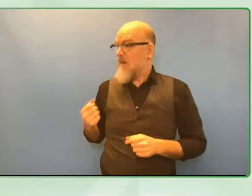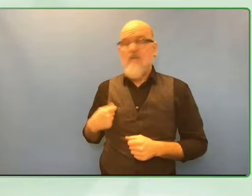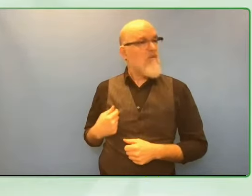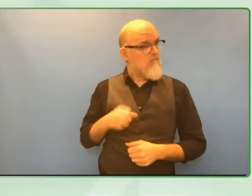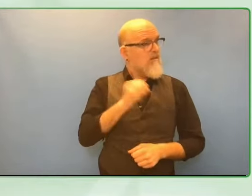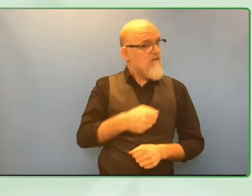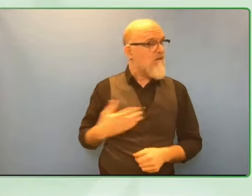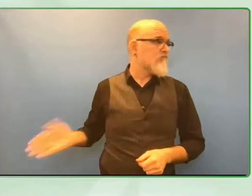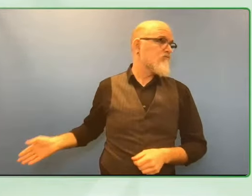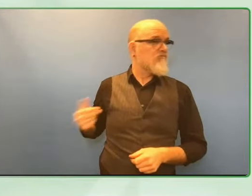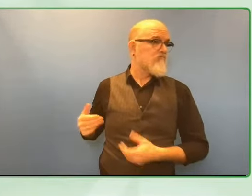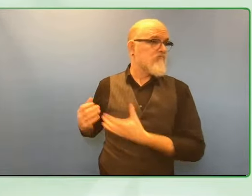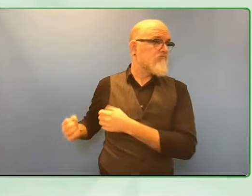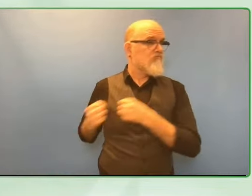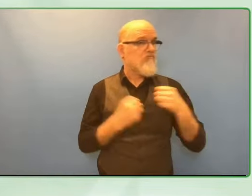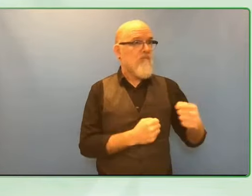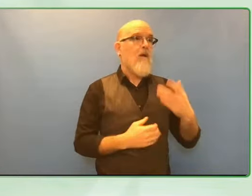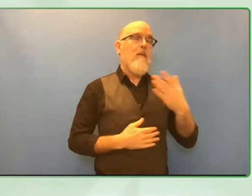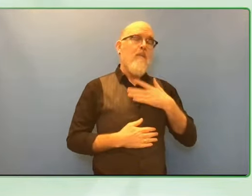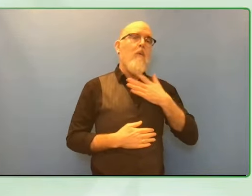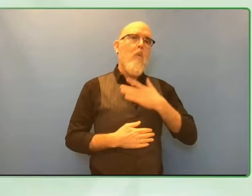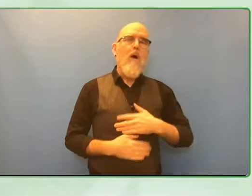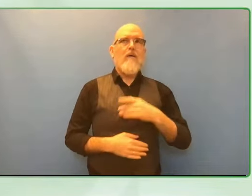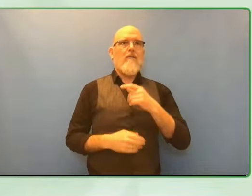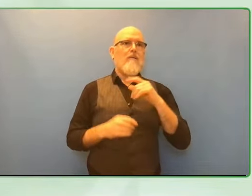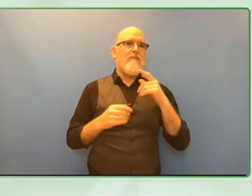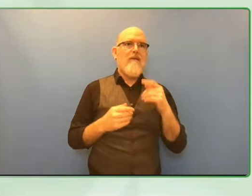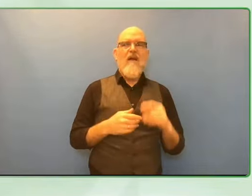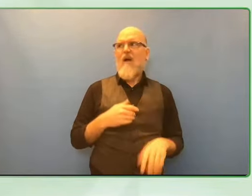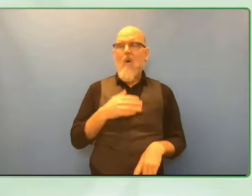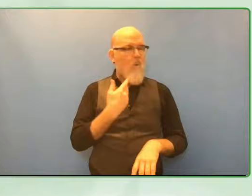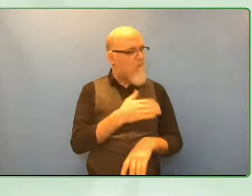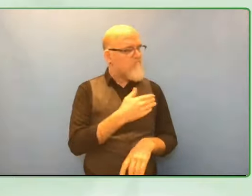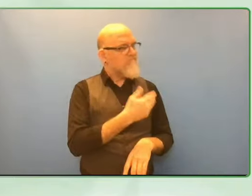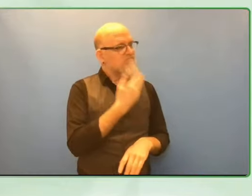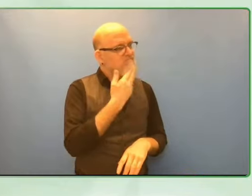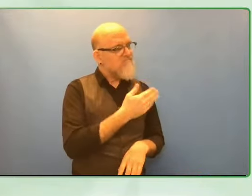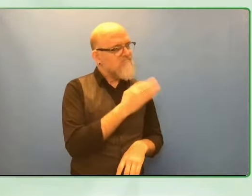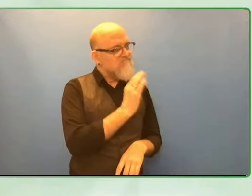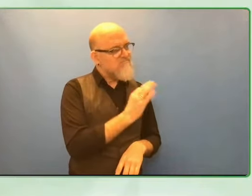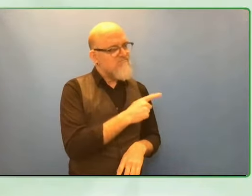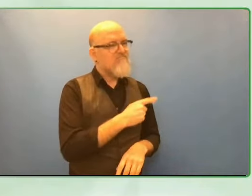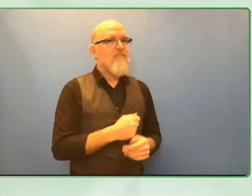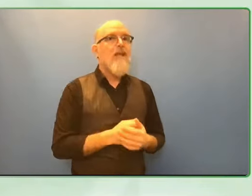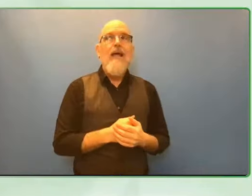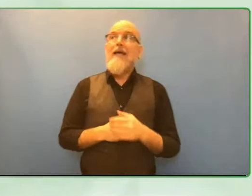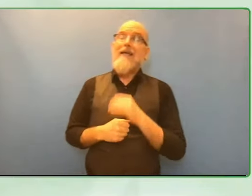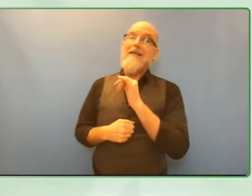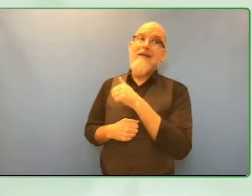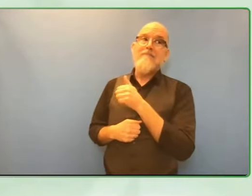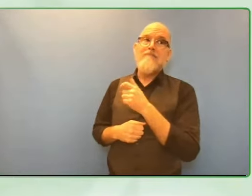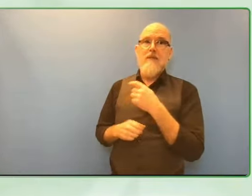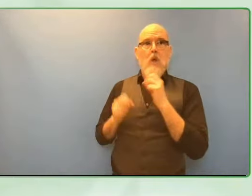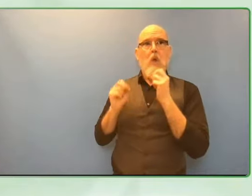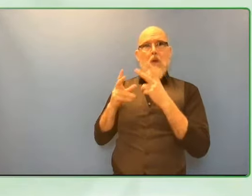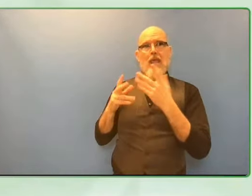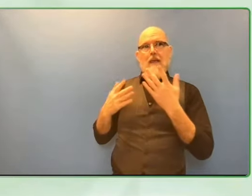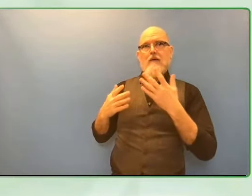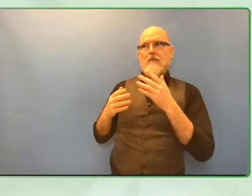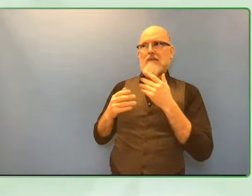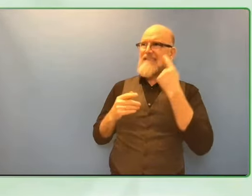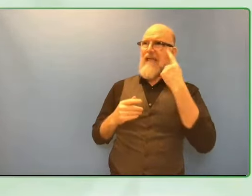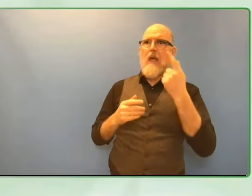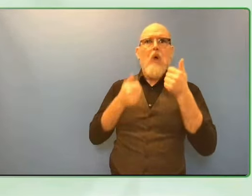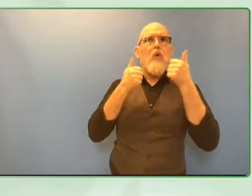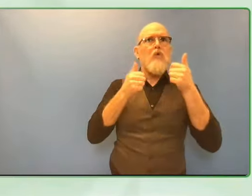Don't worry. Thank you very much indeed. So that's the kind of basic, I won't say out of the way,